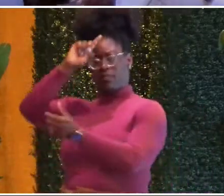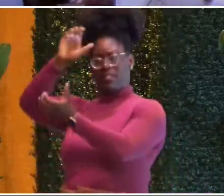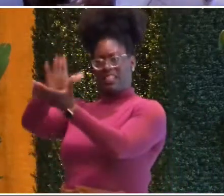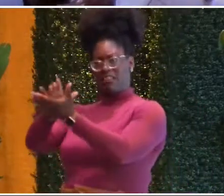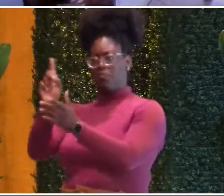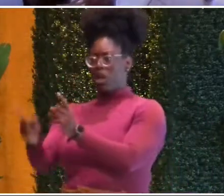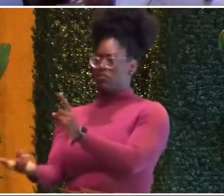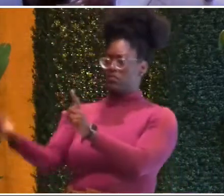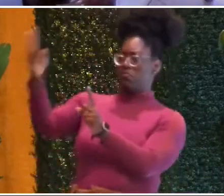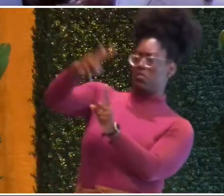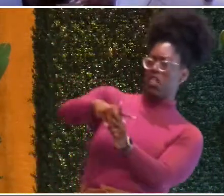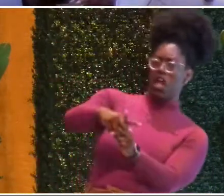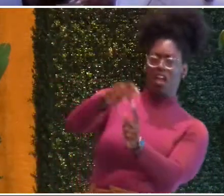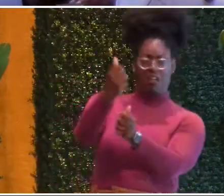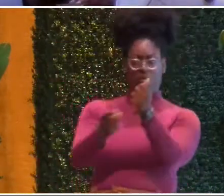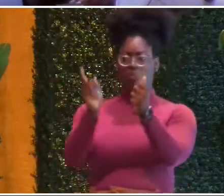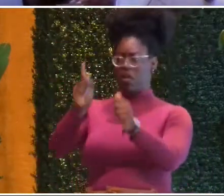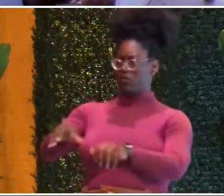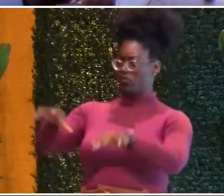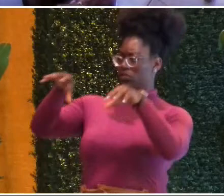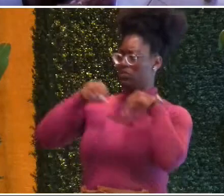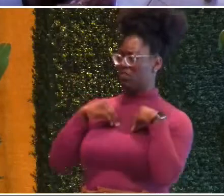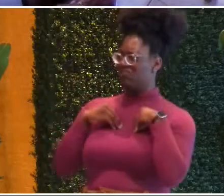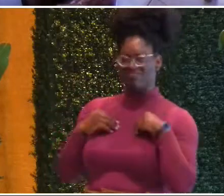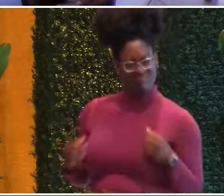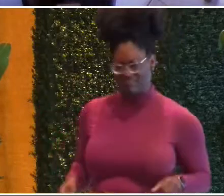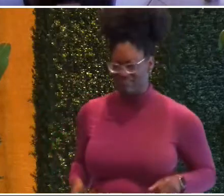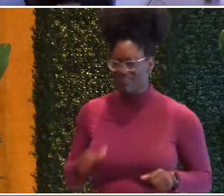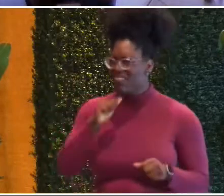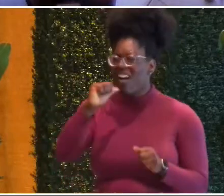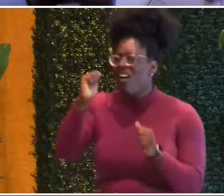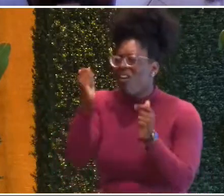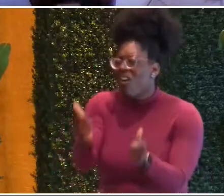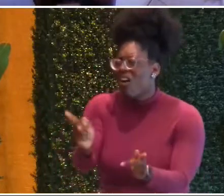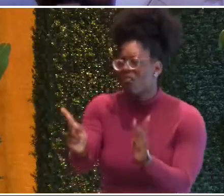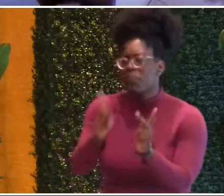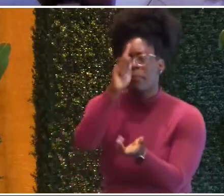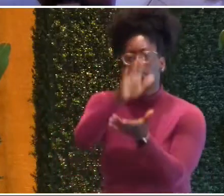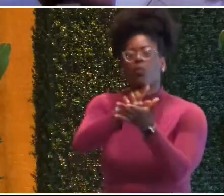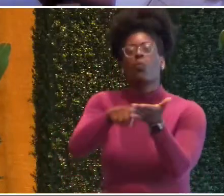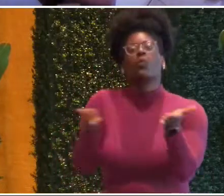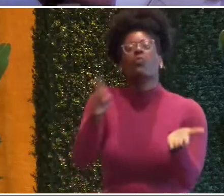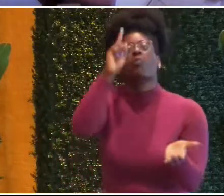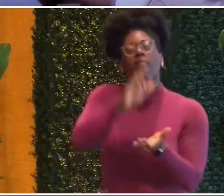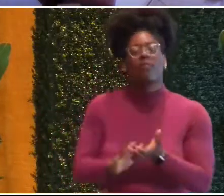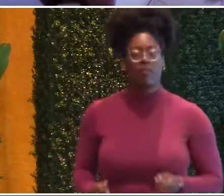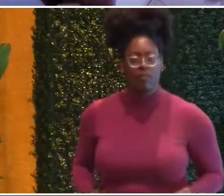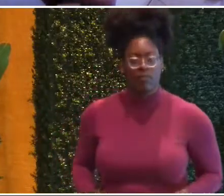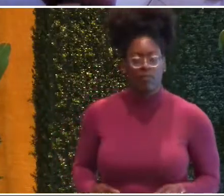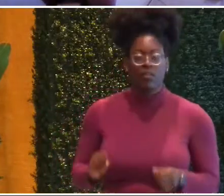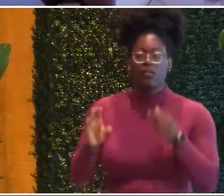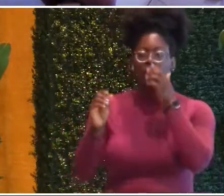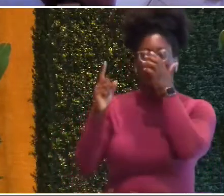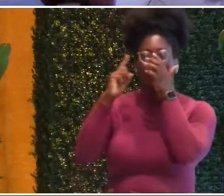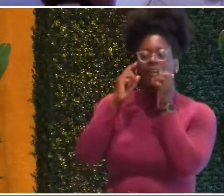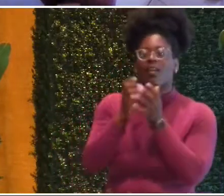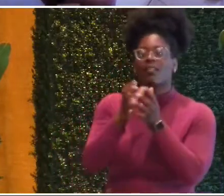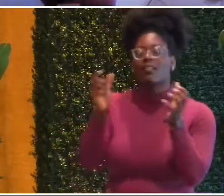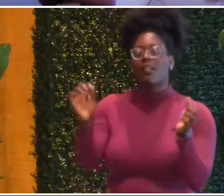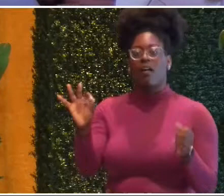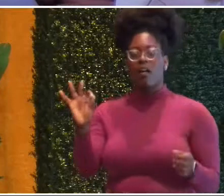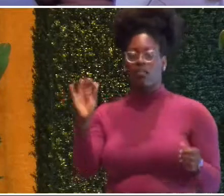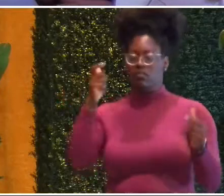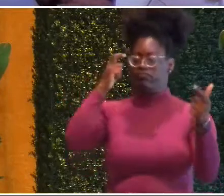believe. Right? So that I think is a lot of it. A lot of ego, a lot